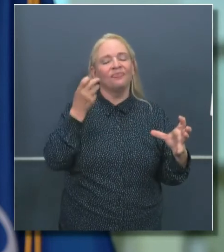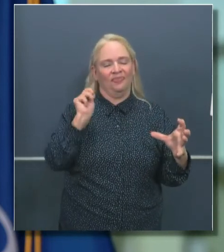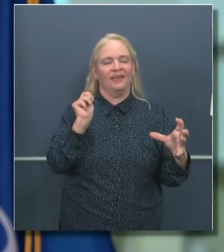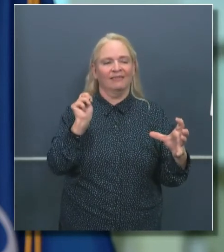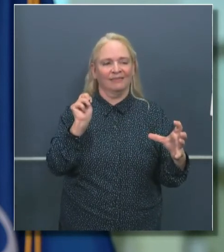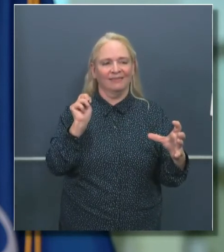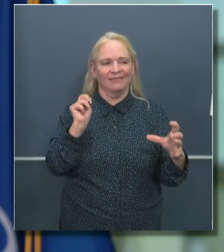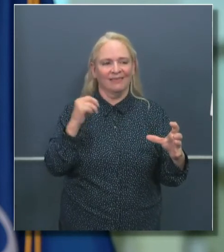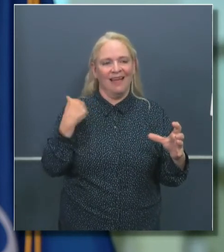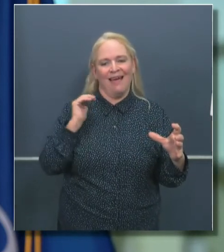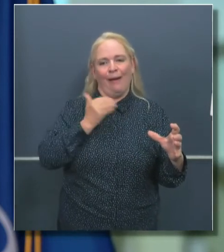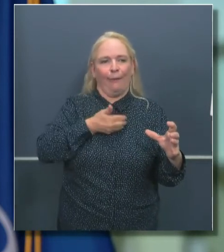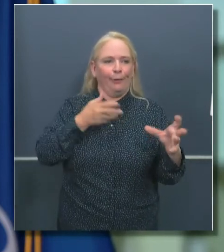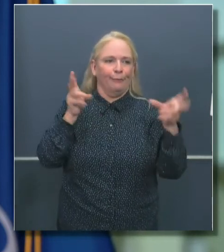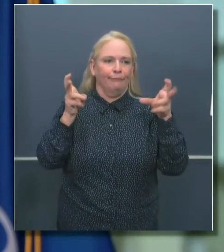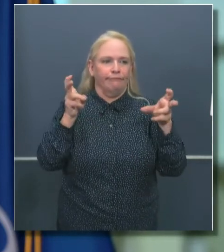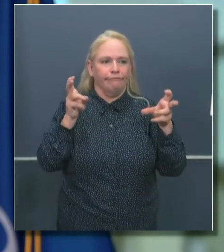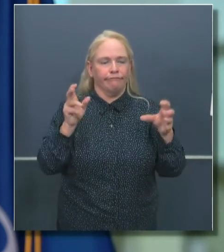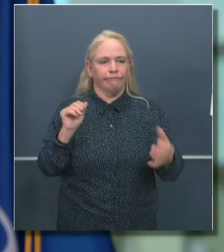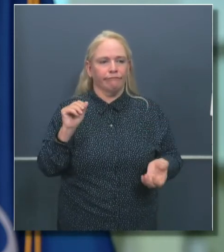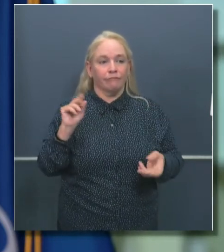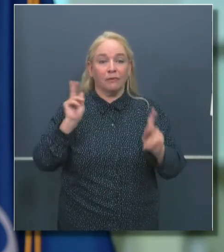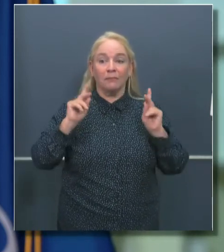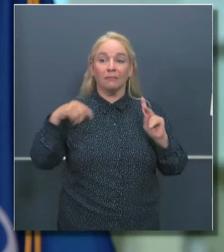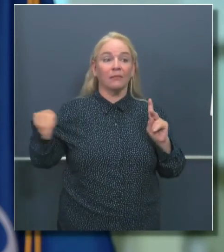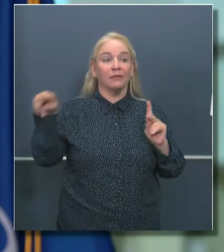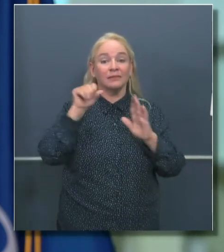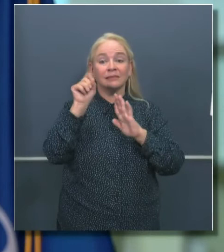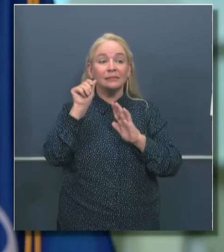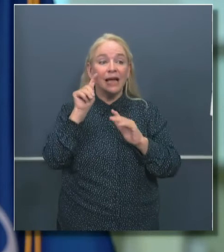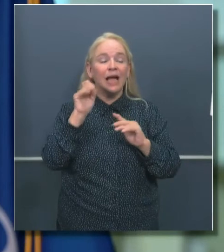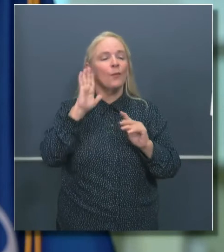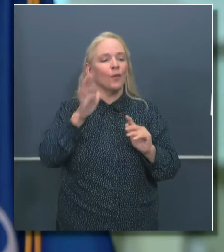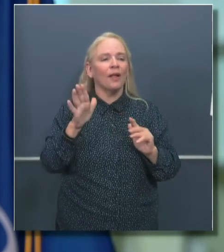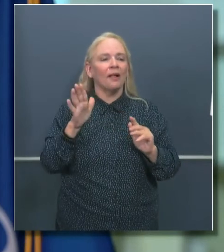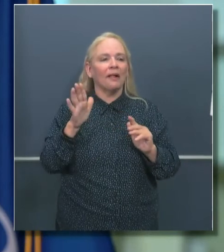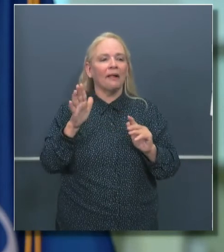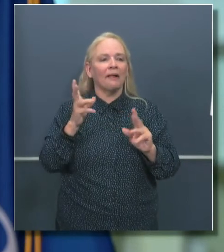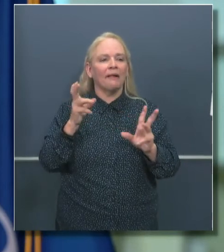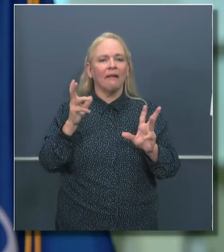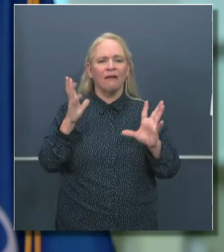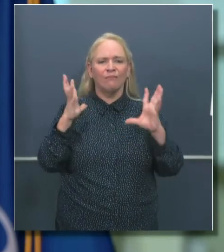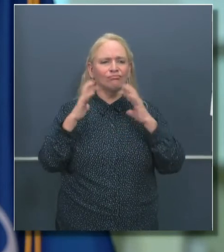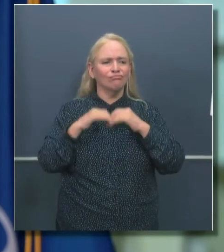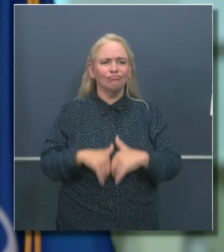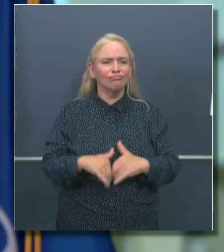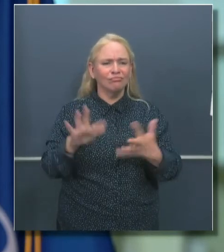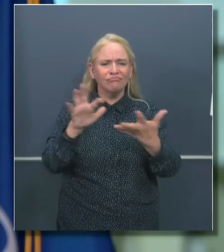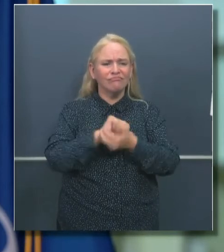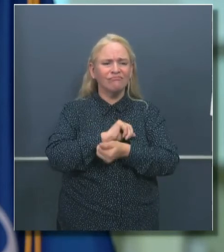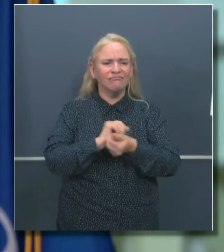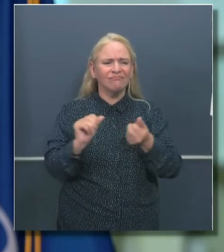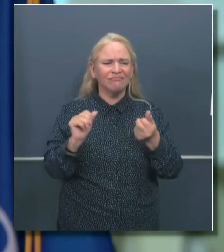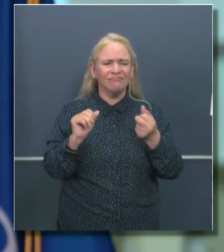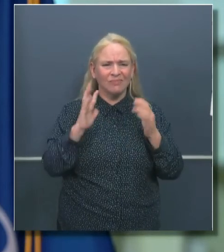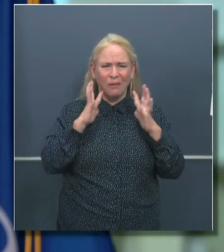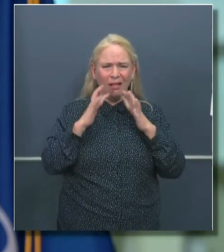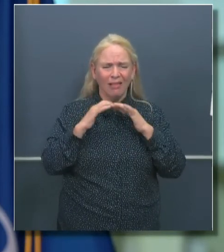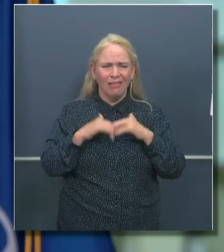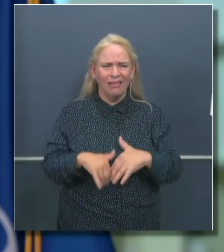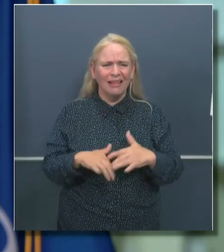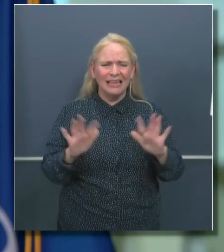erode. Accordingly, the health of a community begins to be diminished. And so, look, we have a